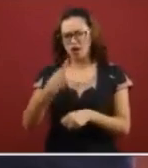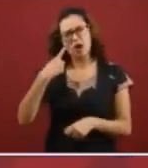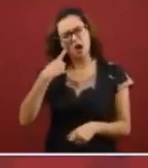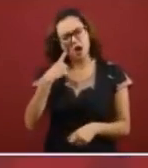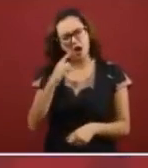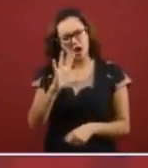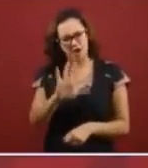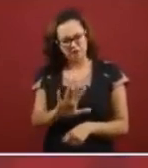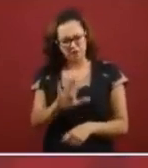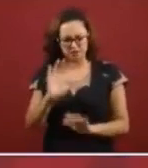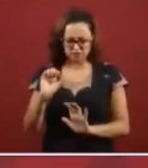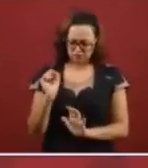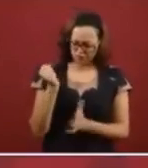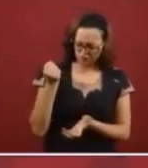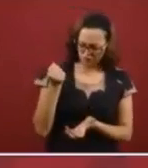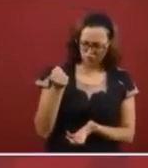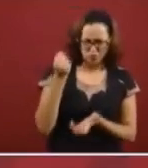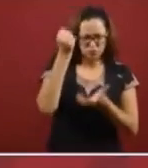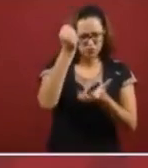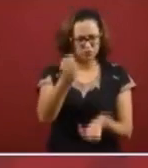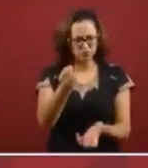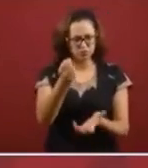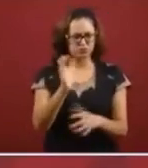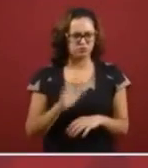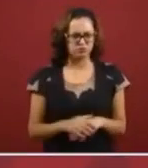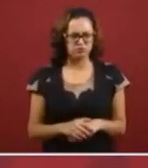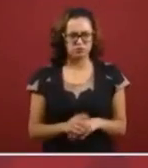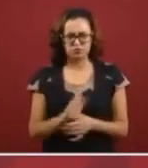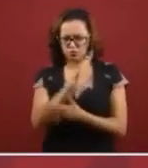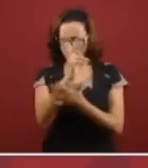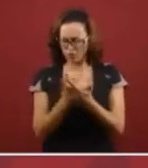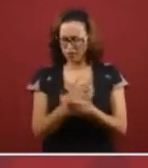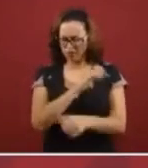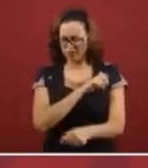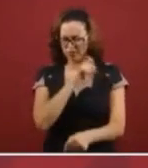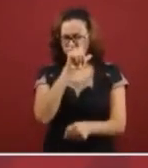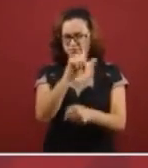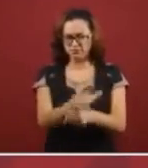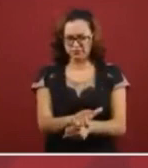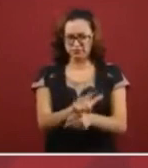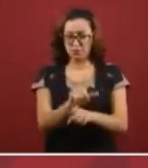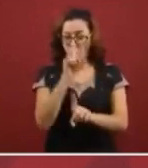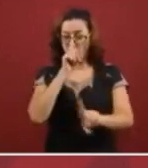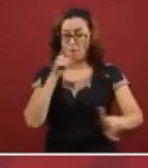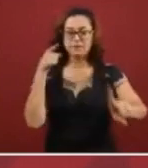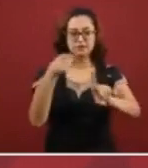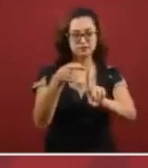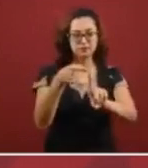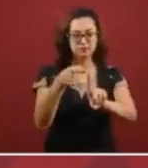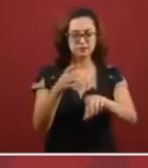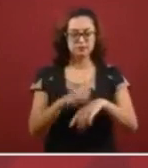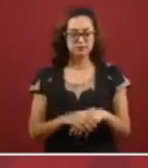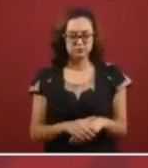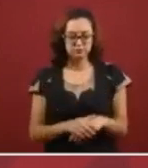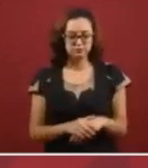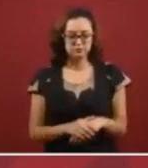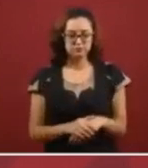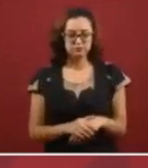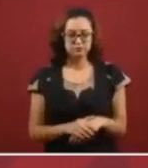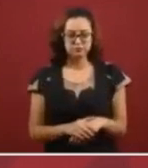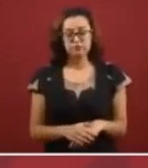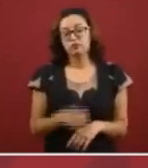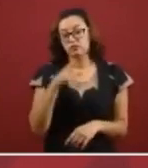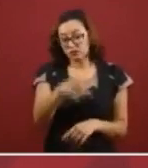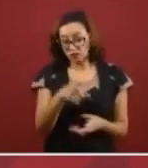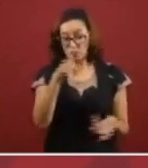Now we say this is a budget and this is a program that's special with this purpose. And if you